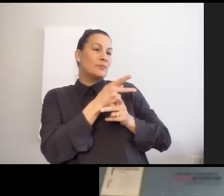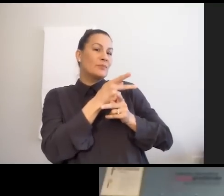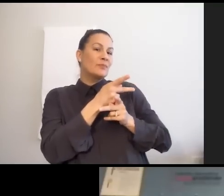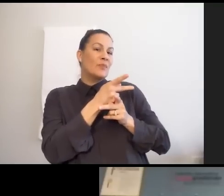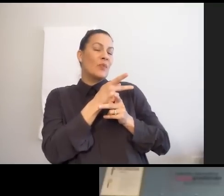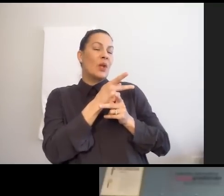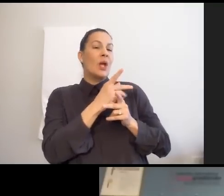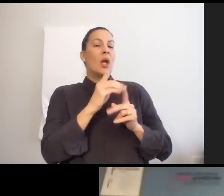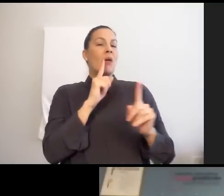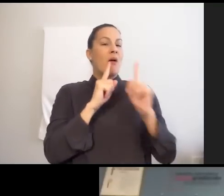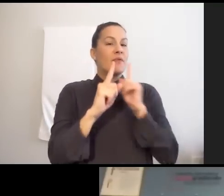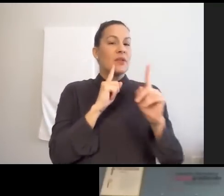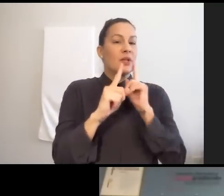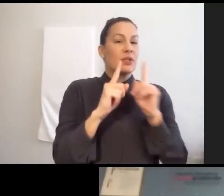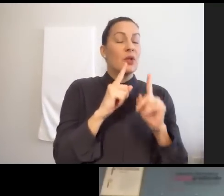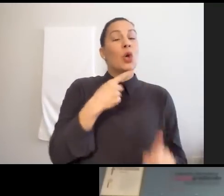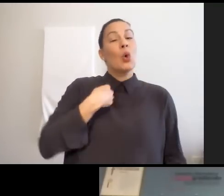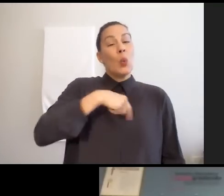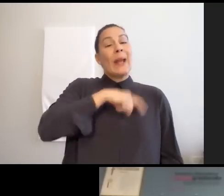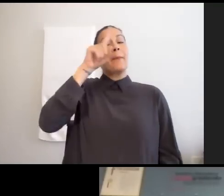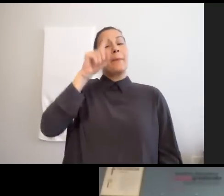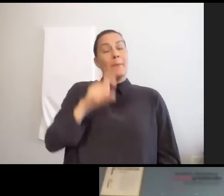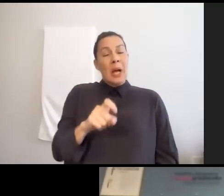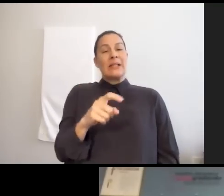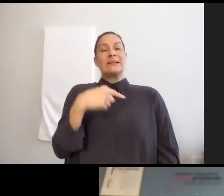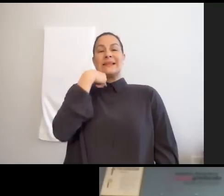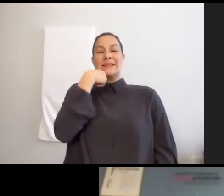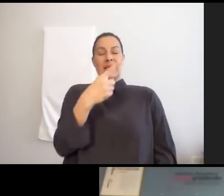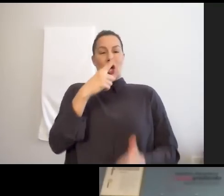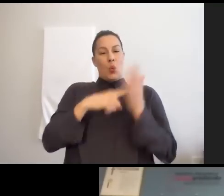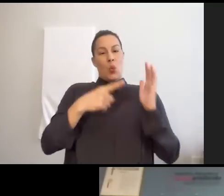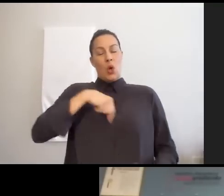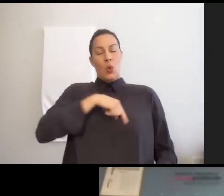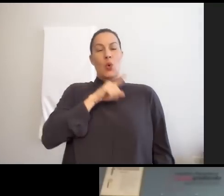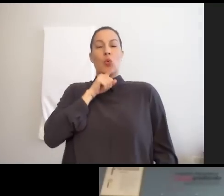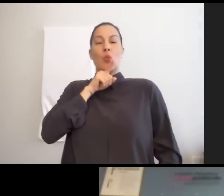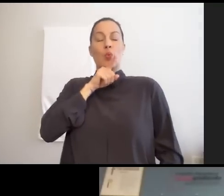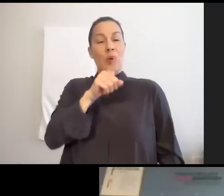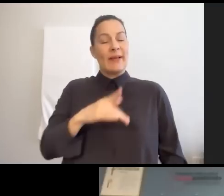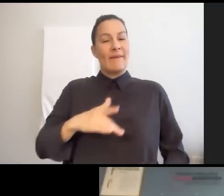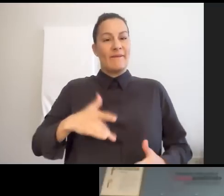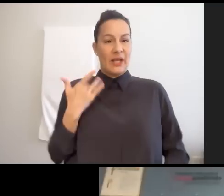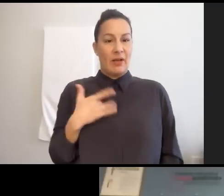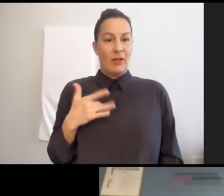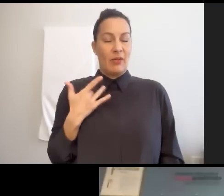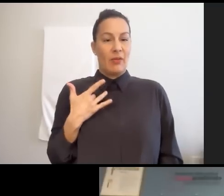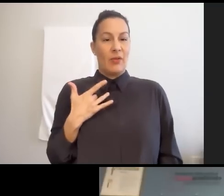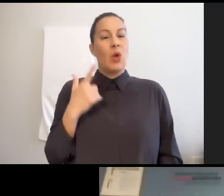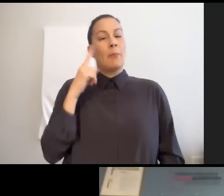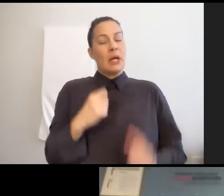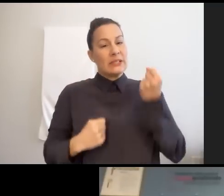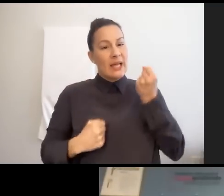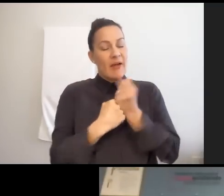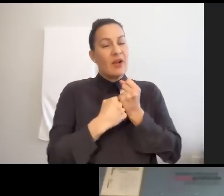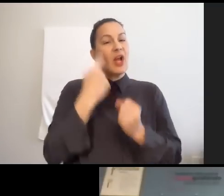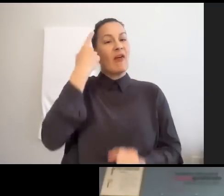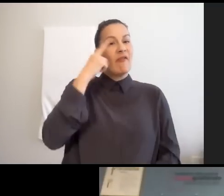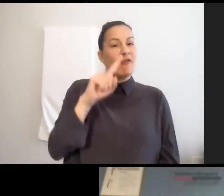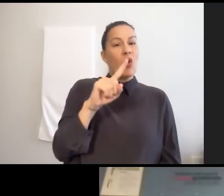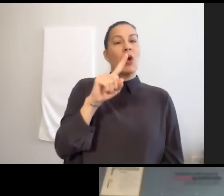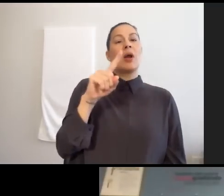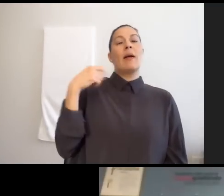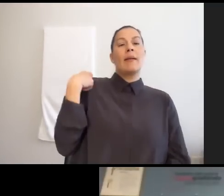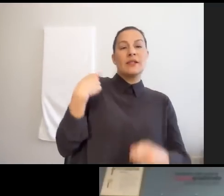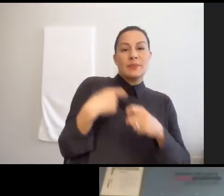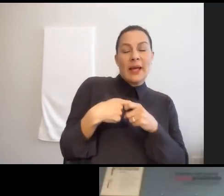tell people what we really feel. We need to advocate for all the trans Latin gender and sex workers that